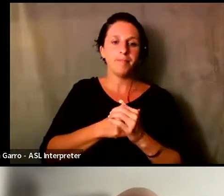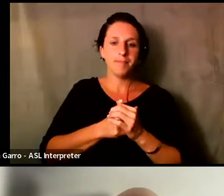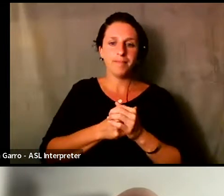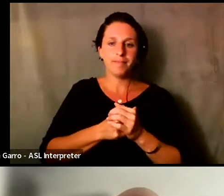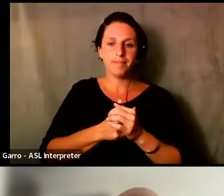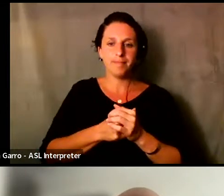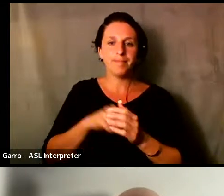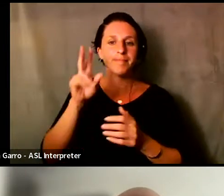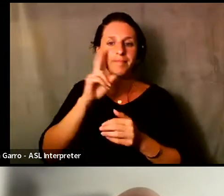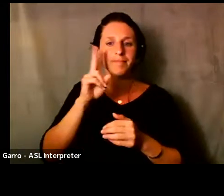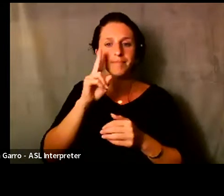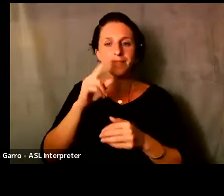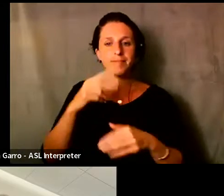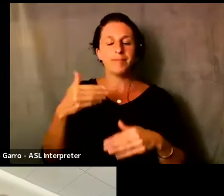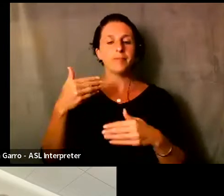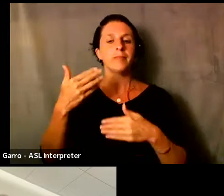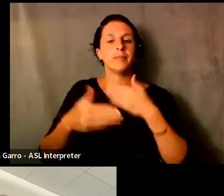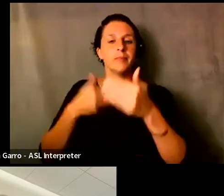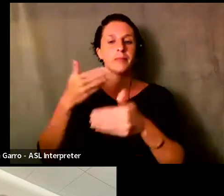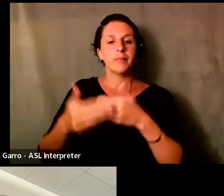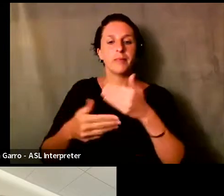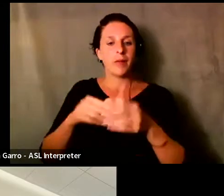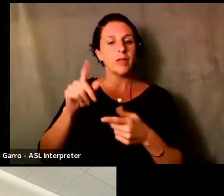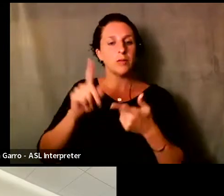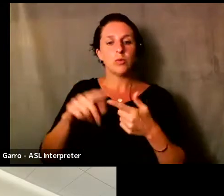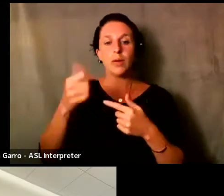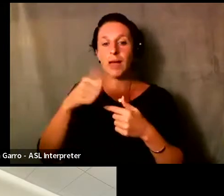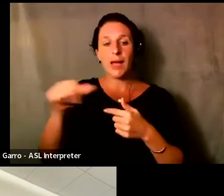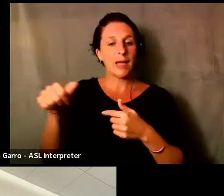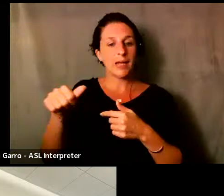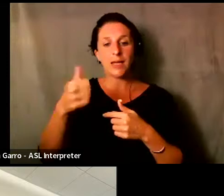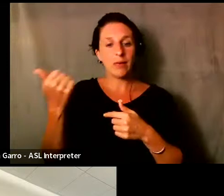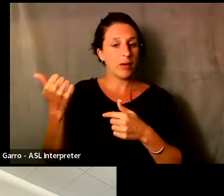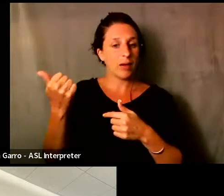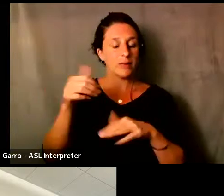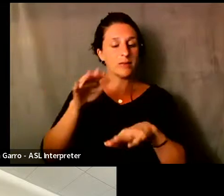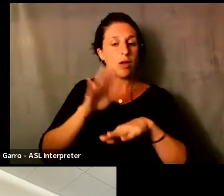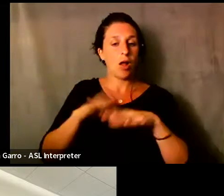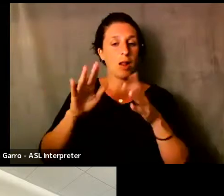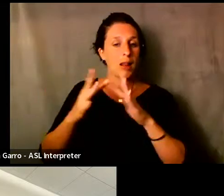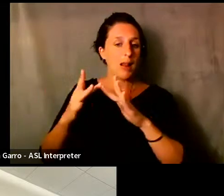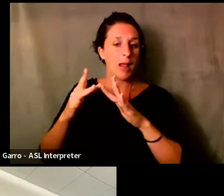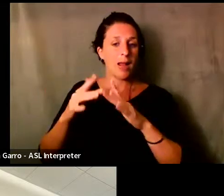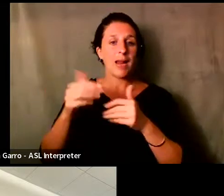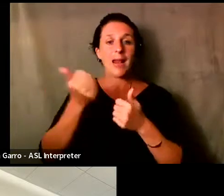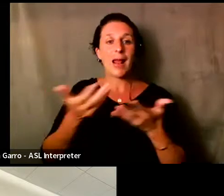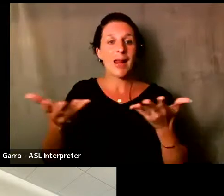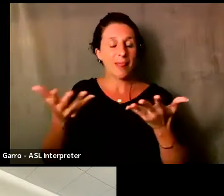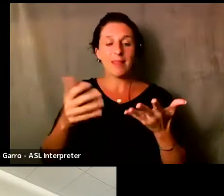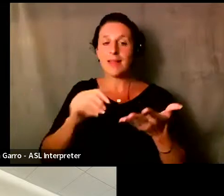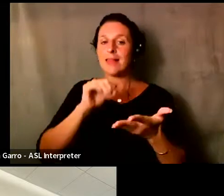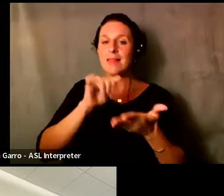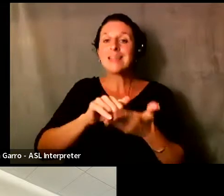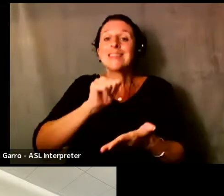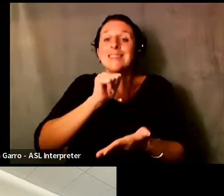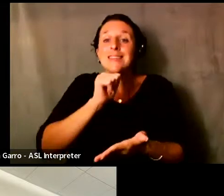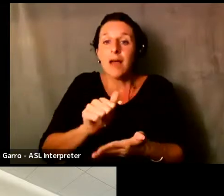Let's see, going on to any other folks online about anything not on the